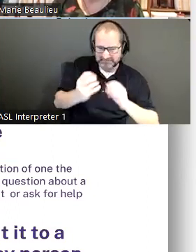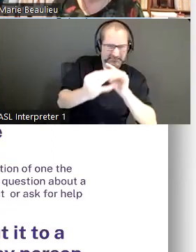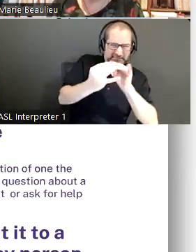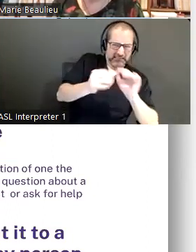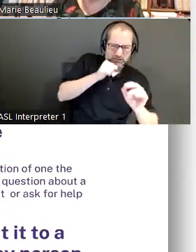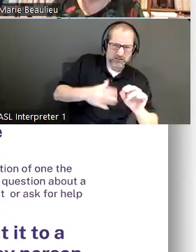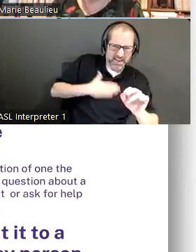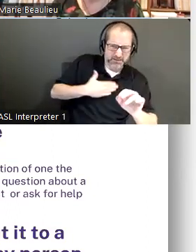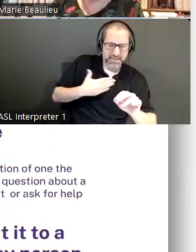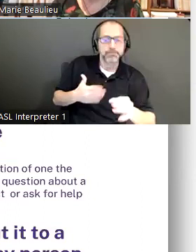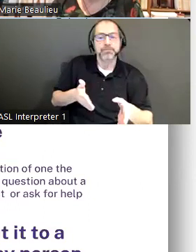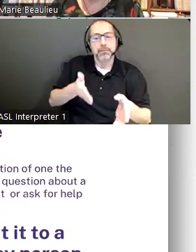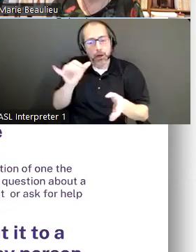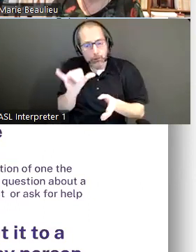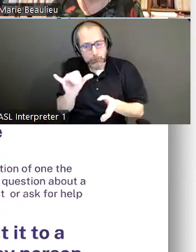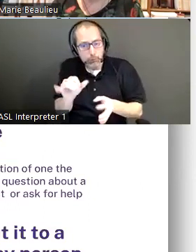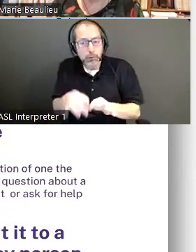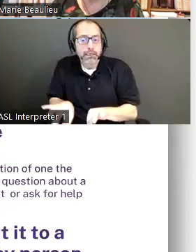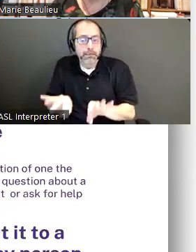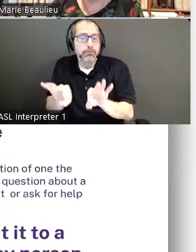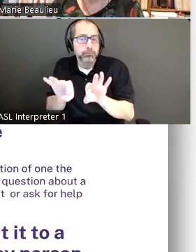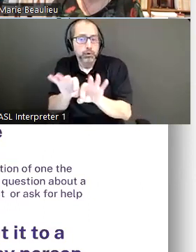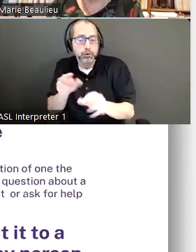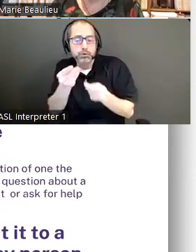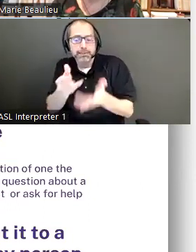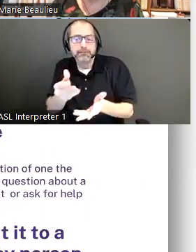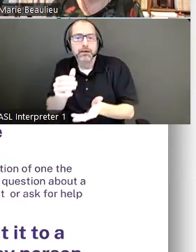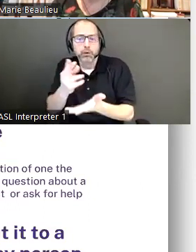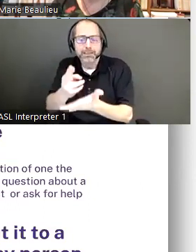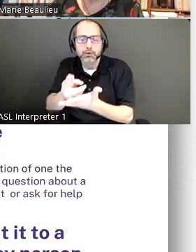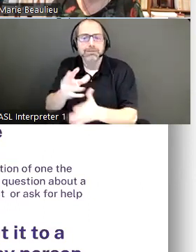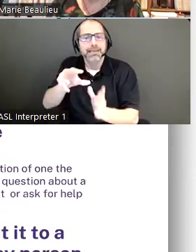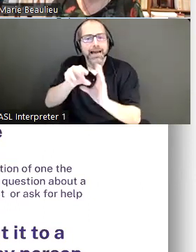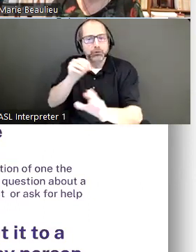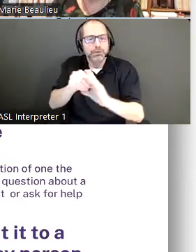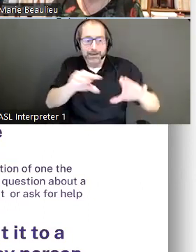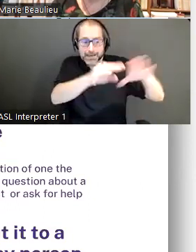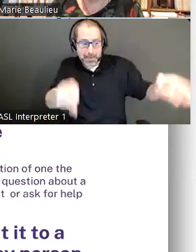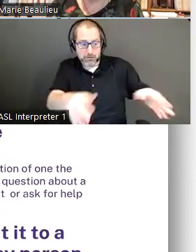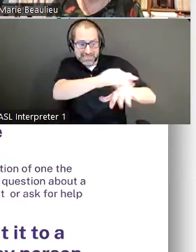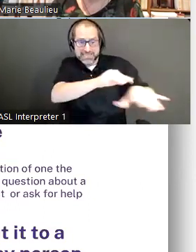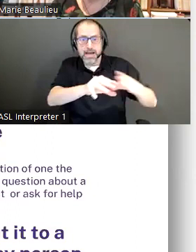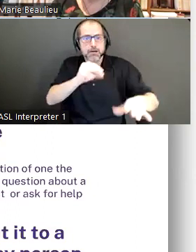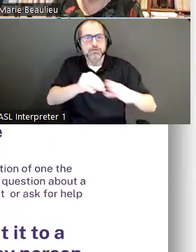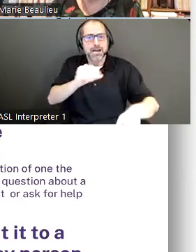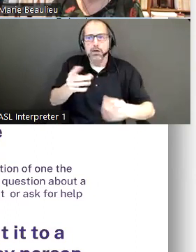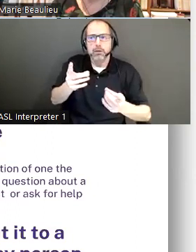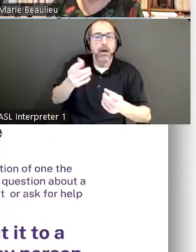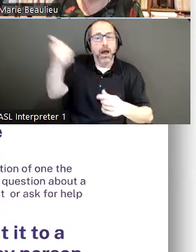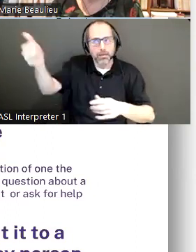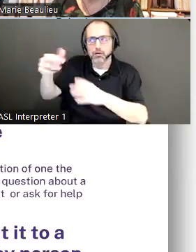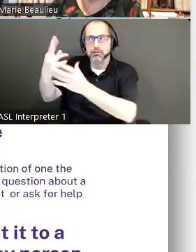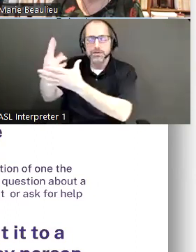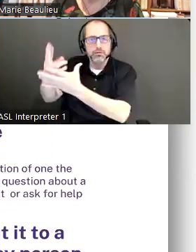to expose some resources outside of the residences. So in the poster campaign, we talk about